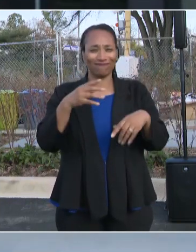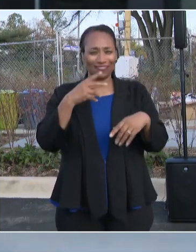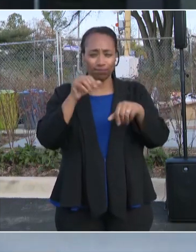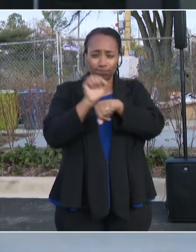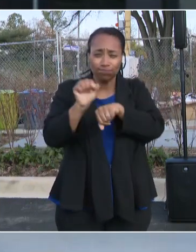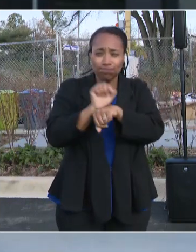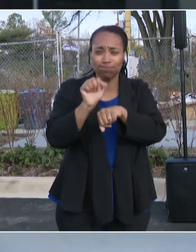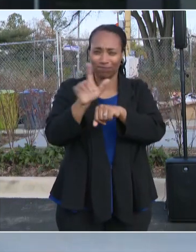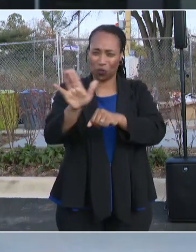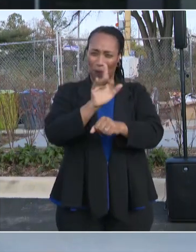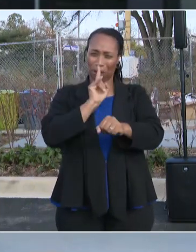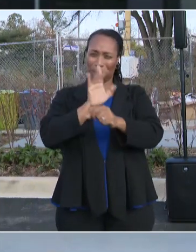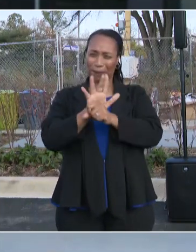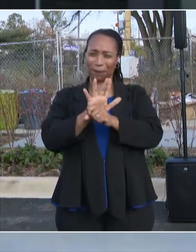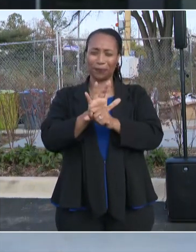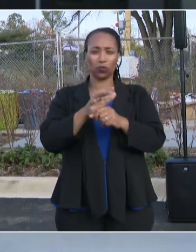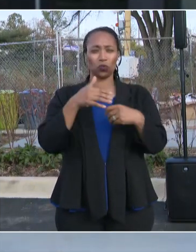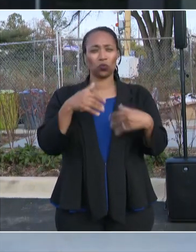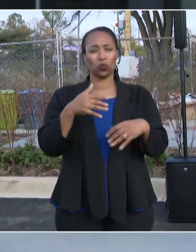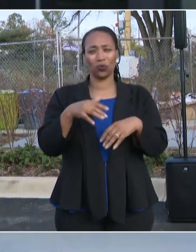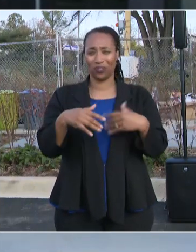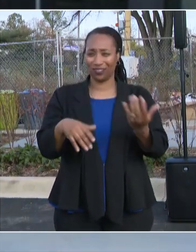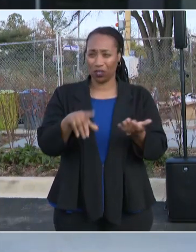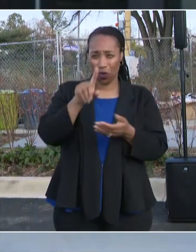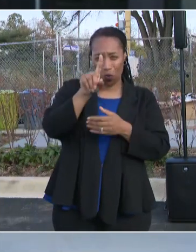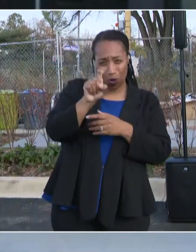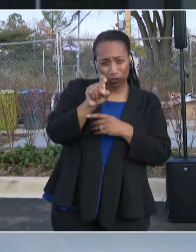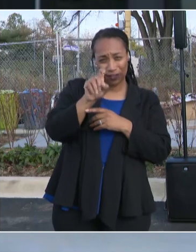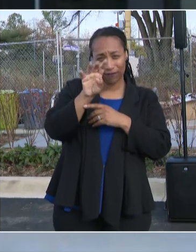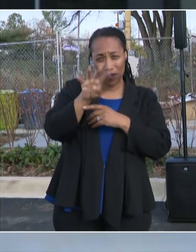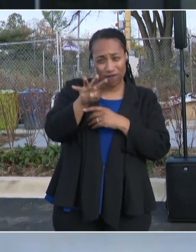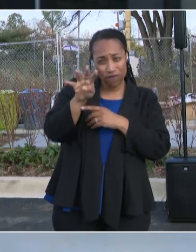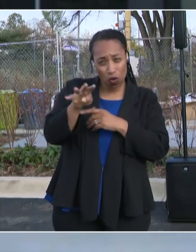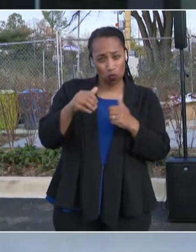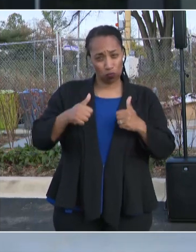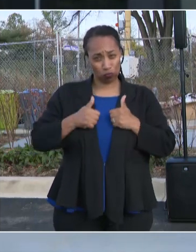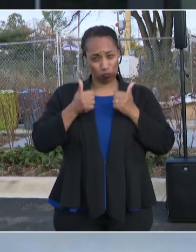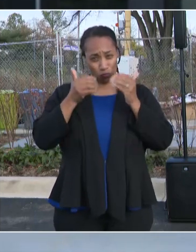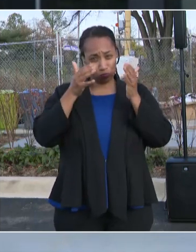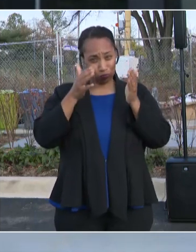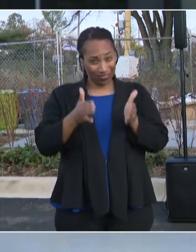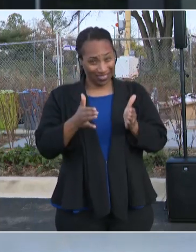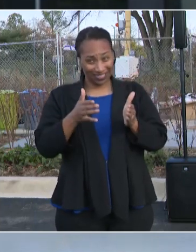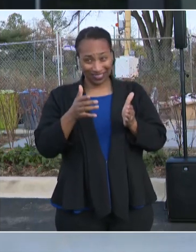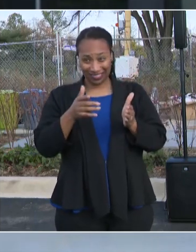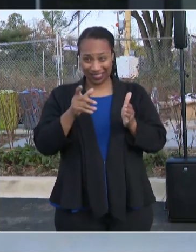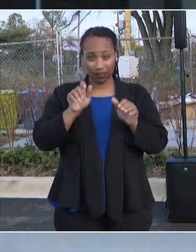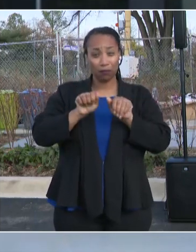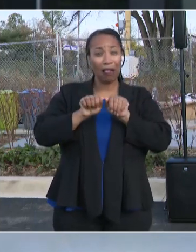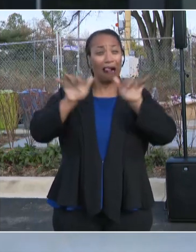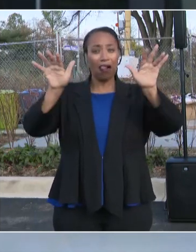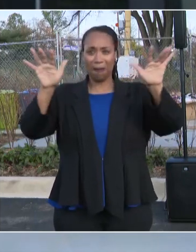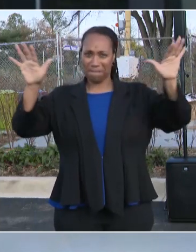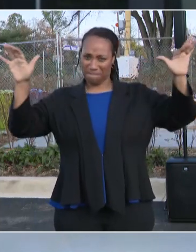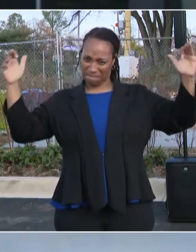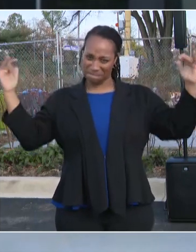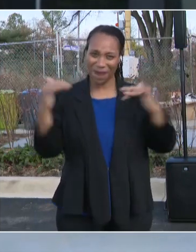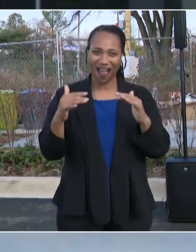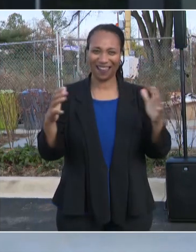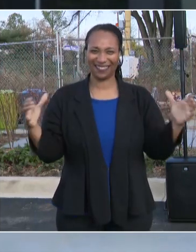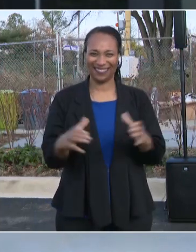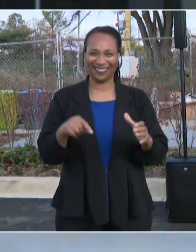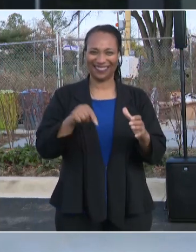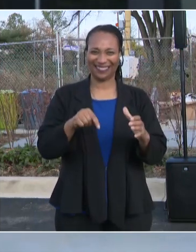those 144 residents back to Berry Farm community. I want to begin by thanking our Deputy Mayor